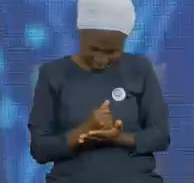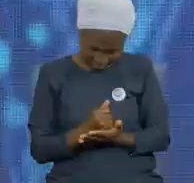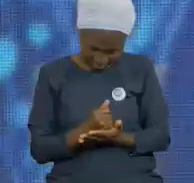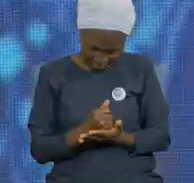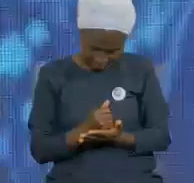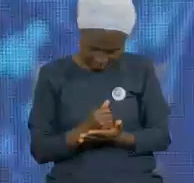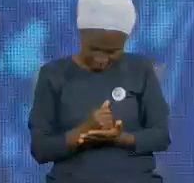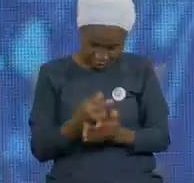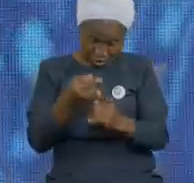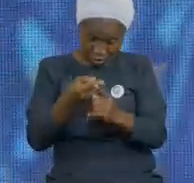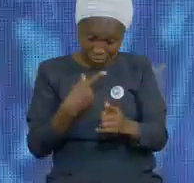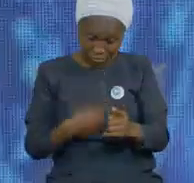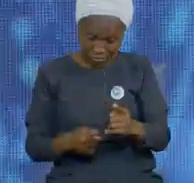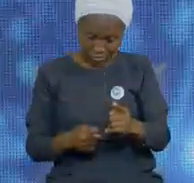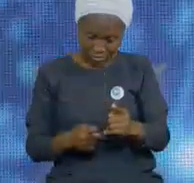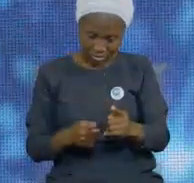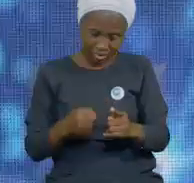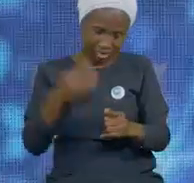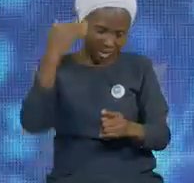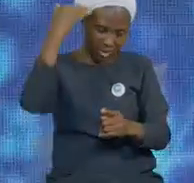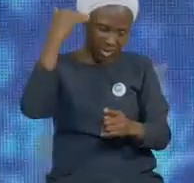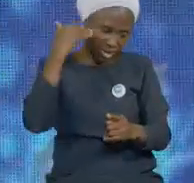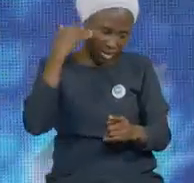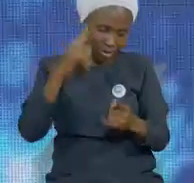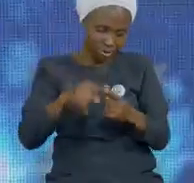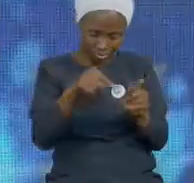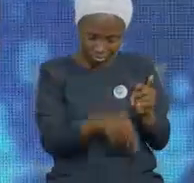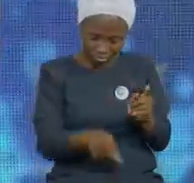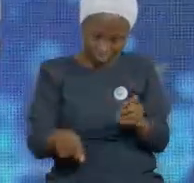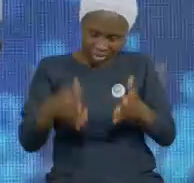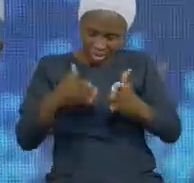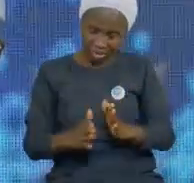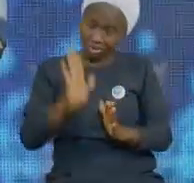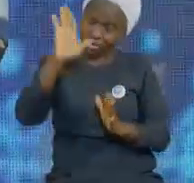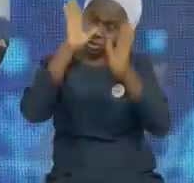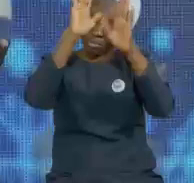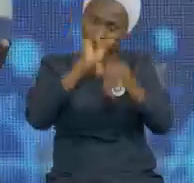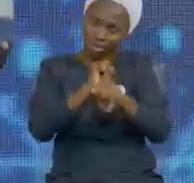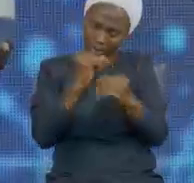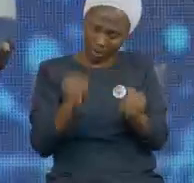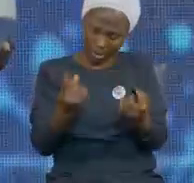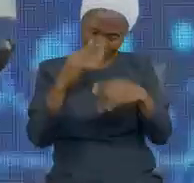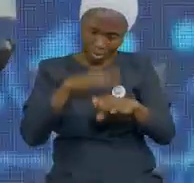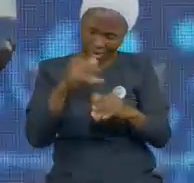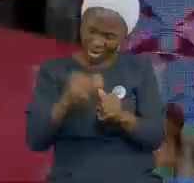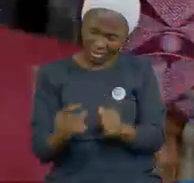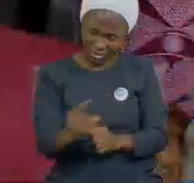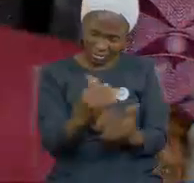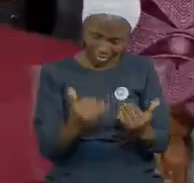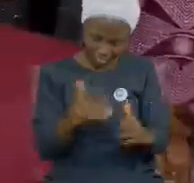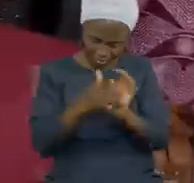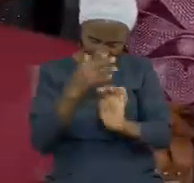From the top of the head to the tip of the toe. Let your miracle power come upon everyone right now in Jesus'